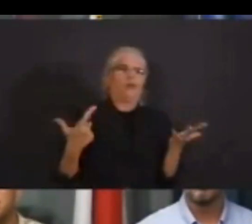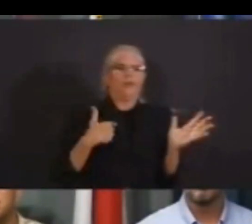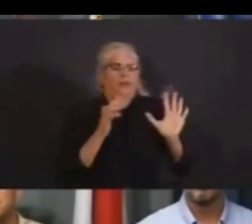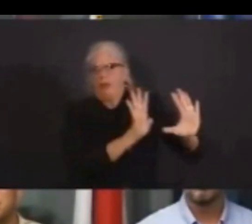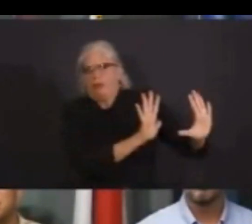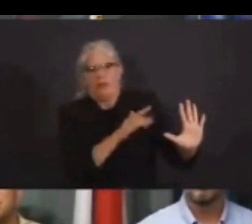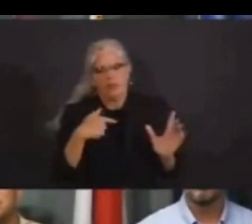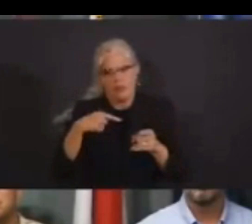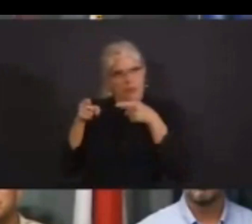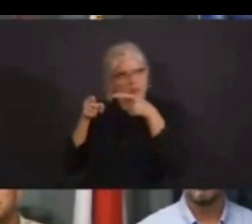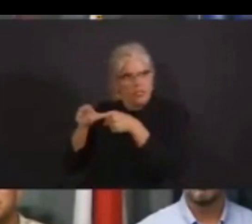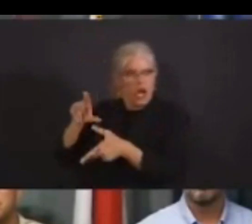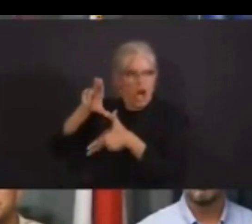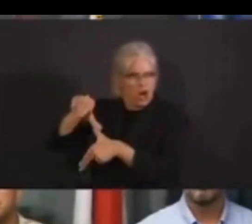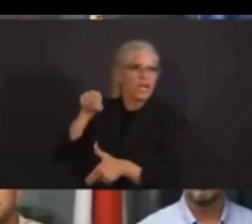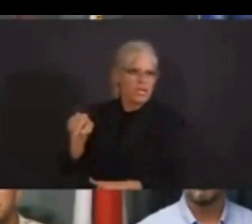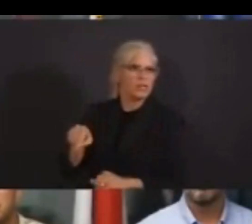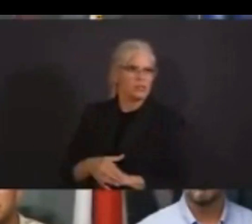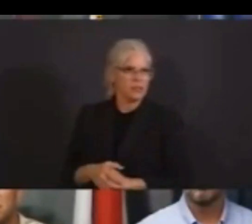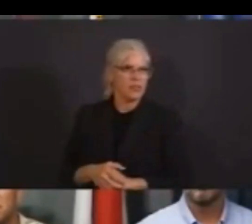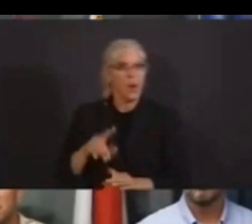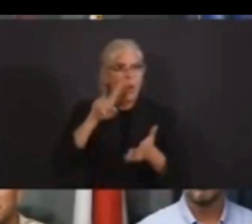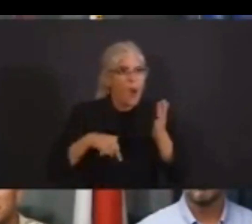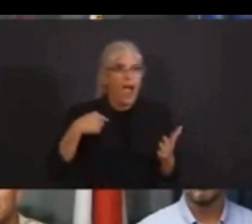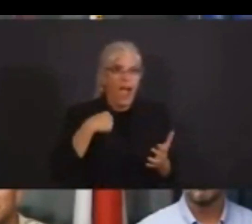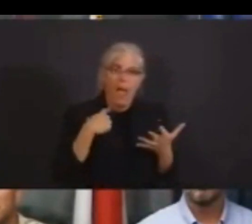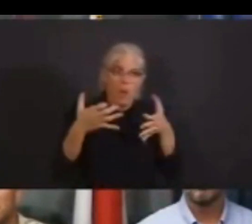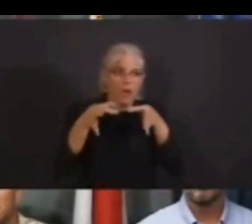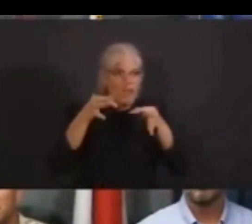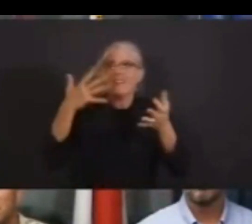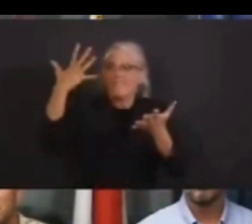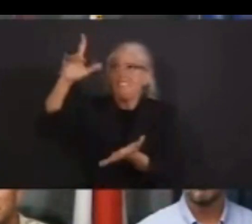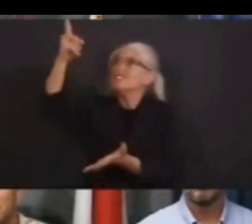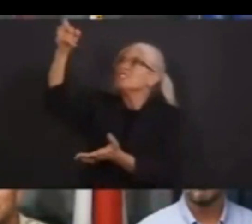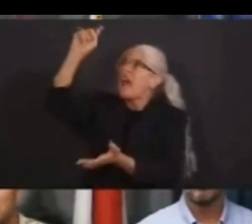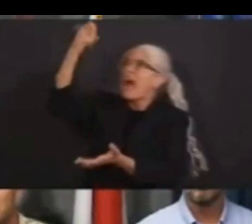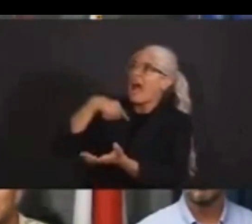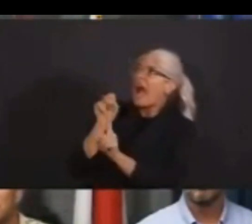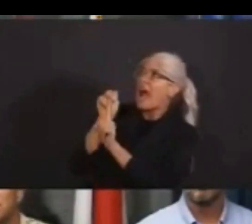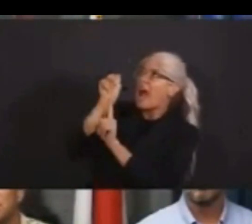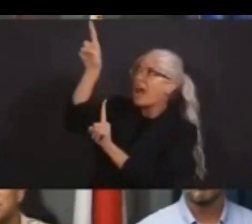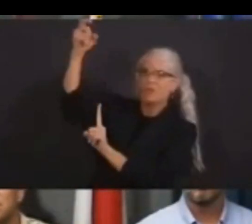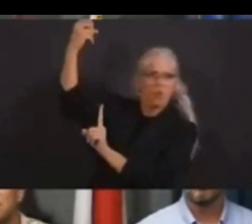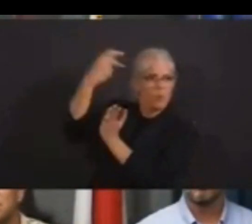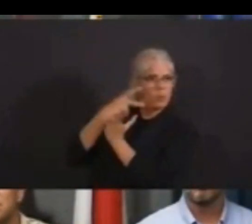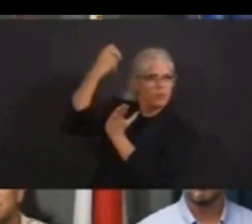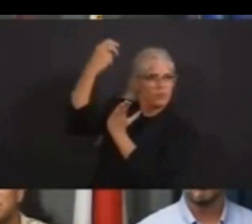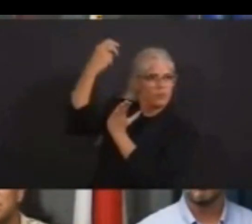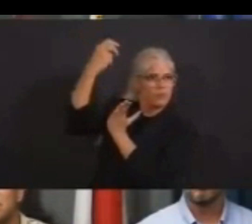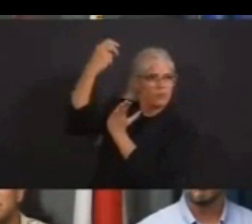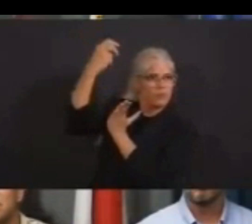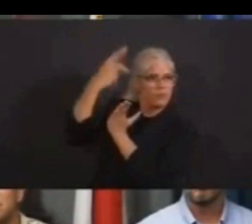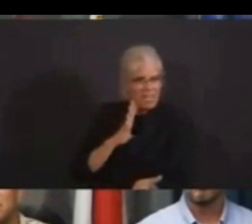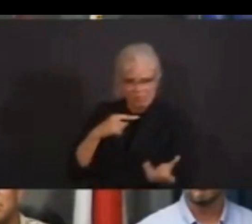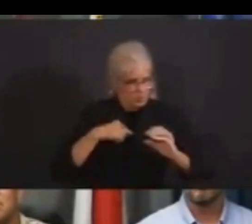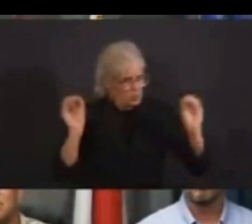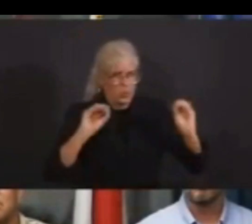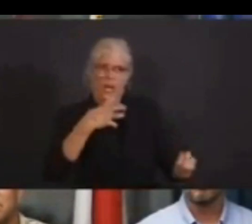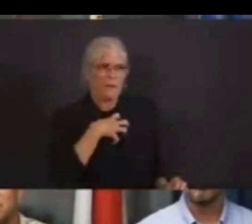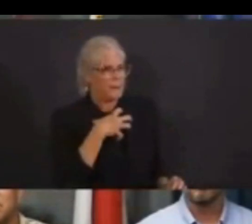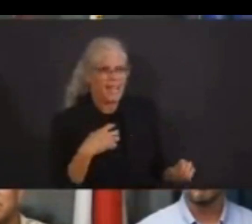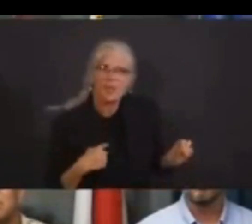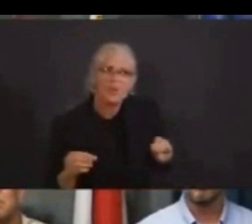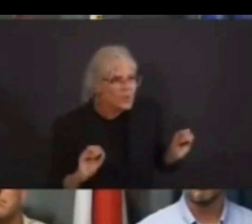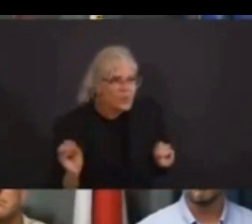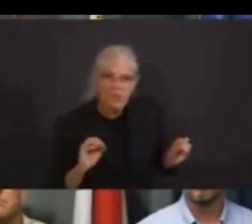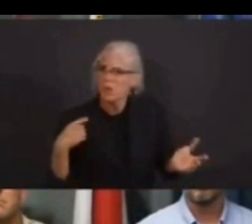just none there. What we've asked for has been approved. You're not seeing me out there carping or complaining about anything. We have gotten what we